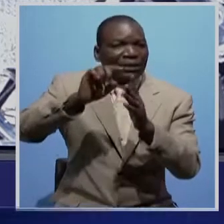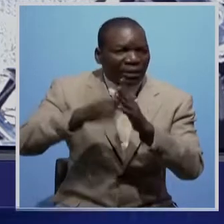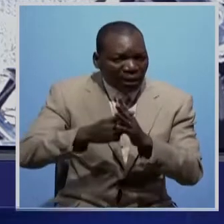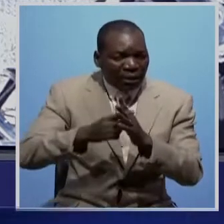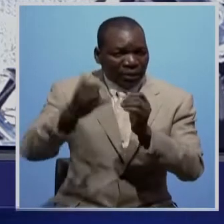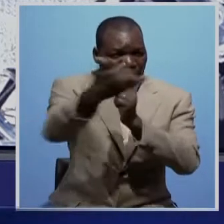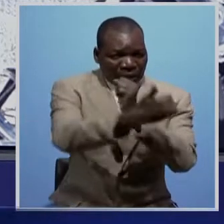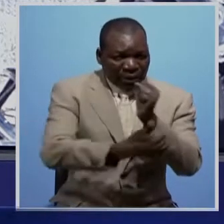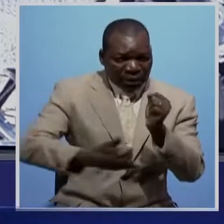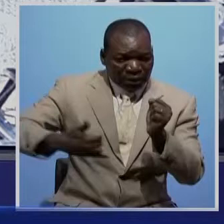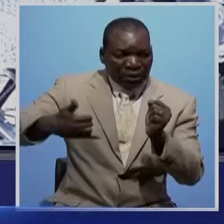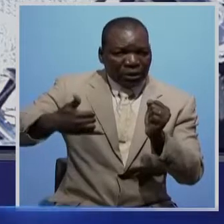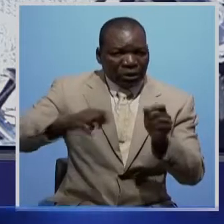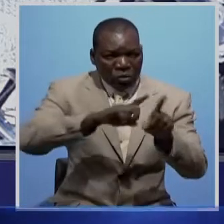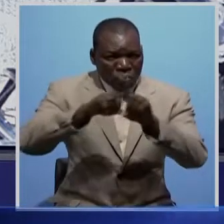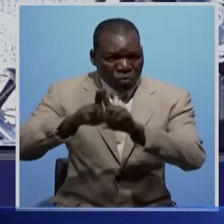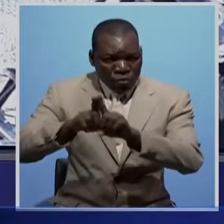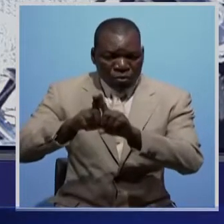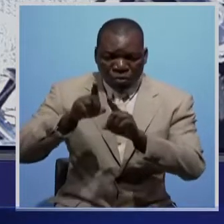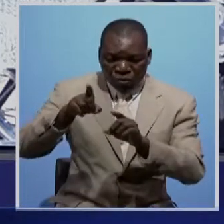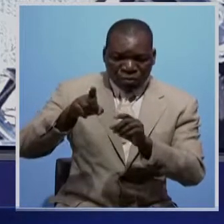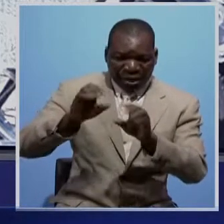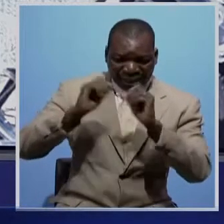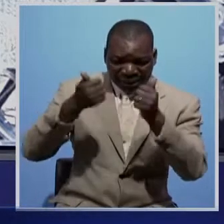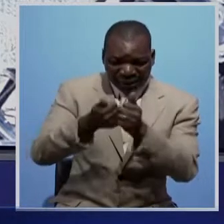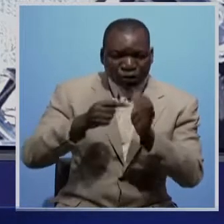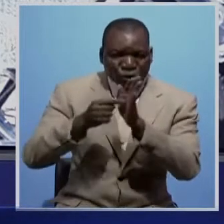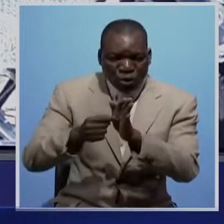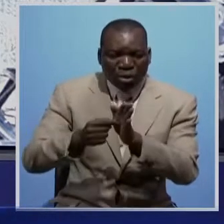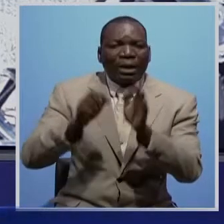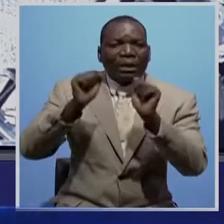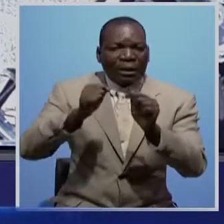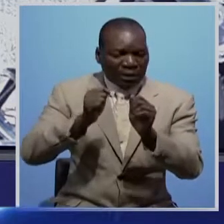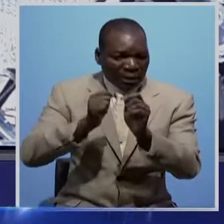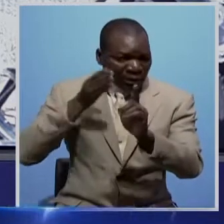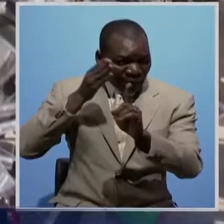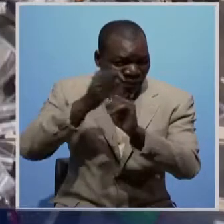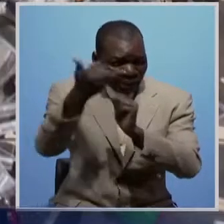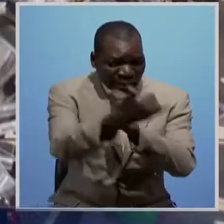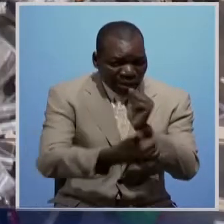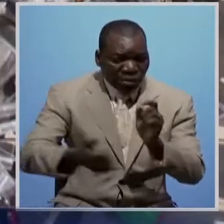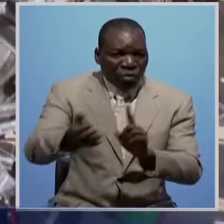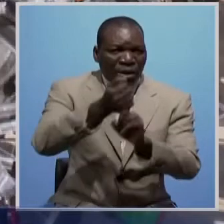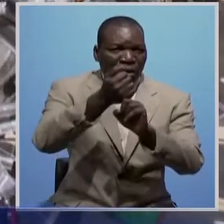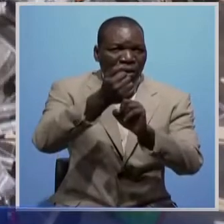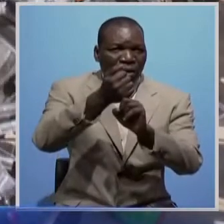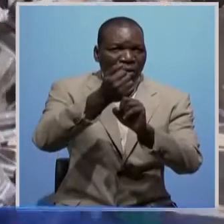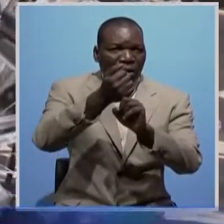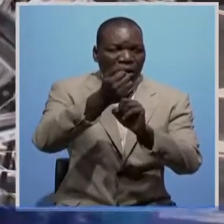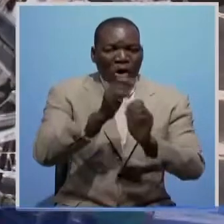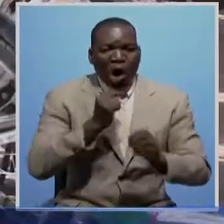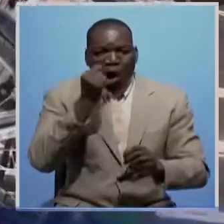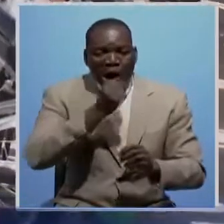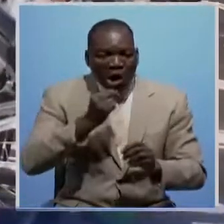for the country, and ZAMSTATS has exhibited good capacity to ensure that the country achieves its target. The minister was speaking when